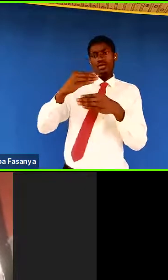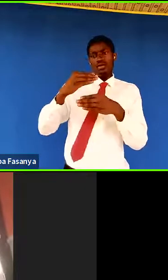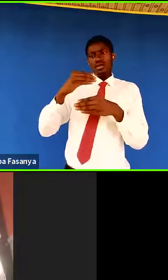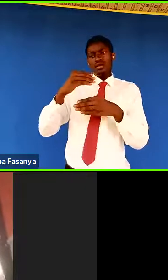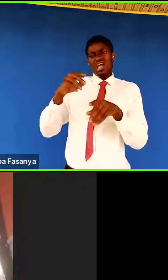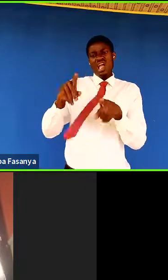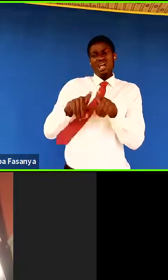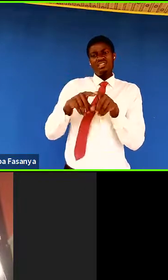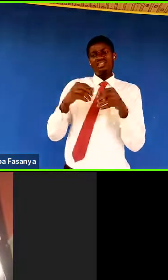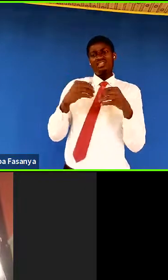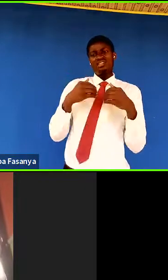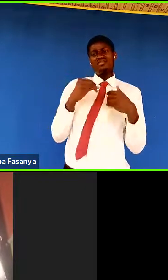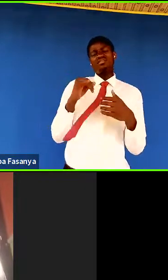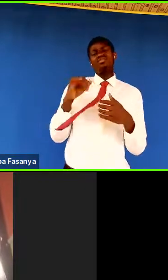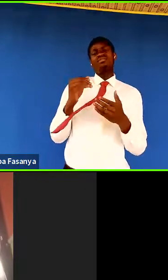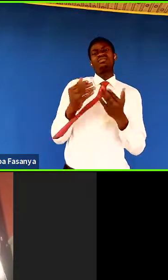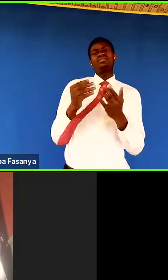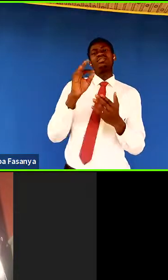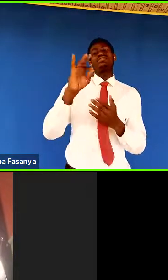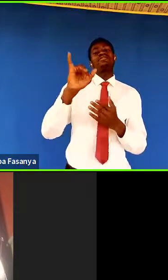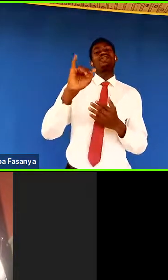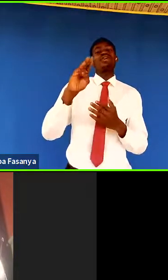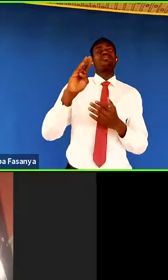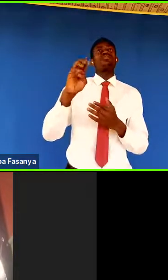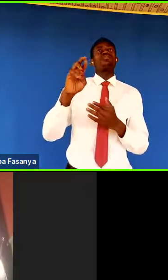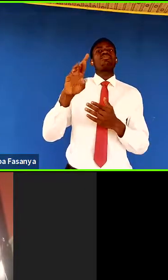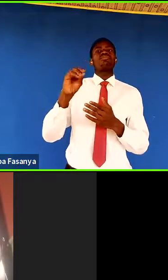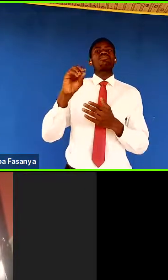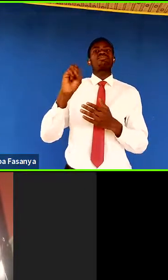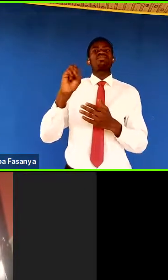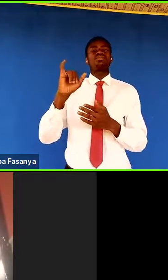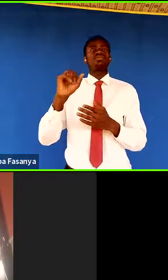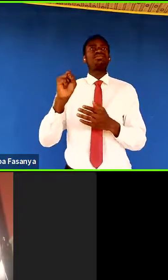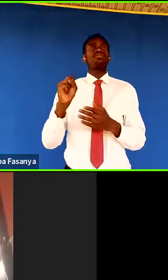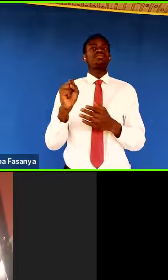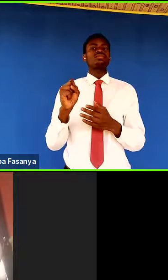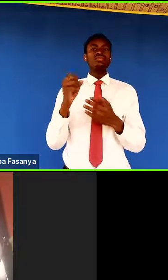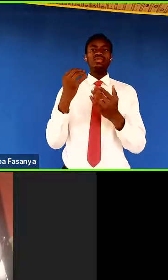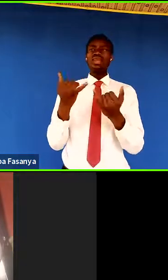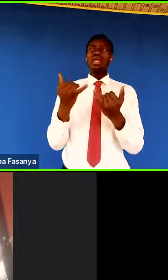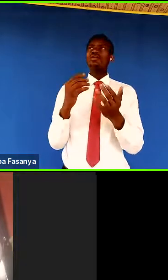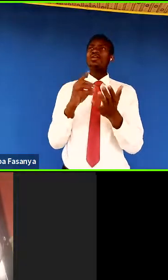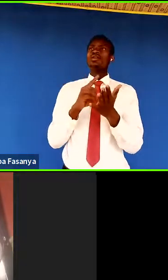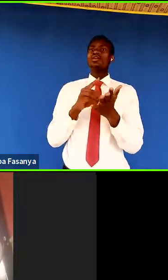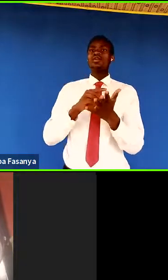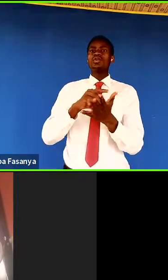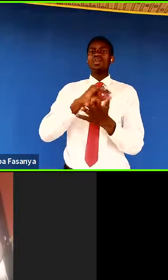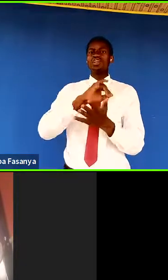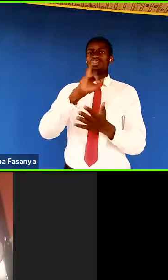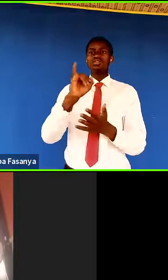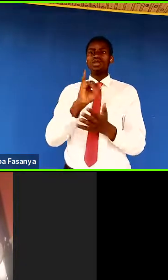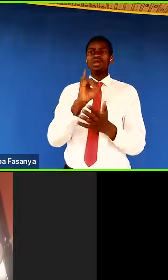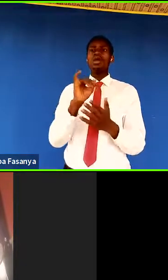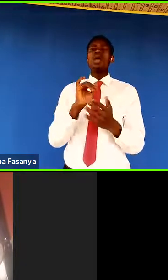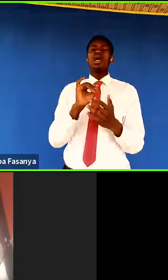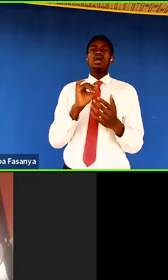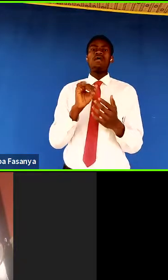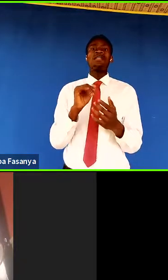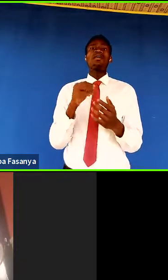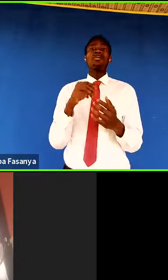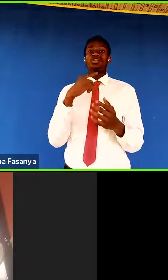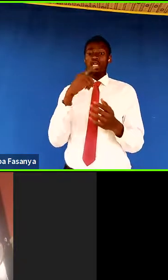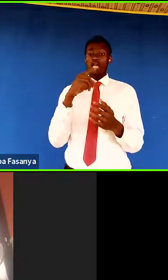fibrosis. Okay. So Dr. J, I also want to ask, you already said age is a factor in